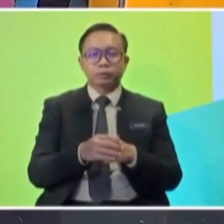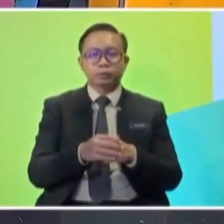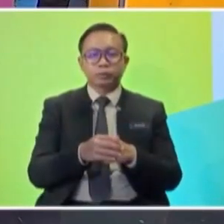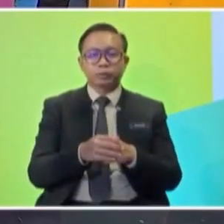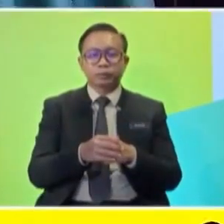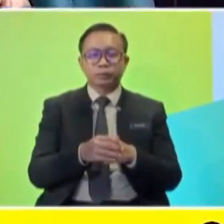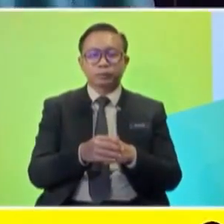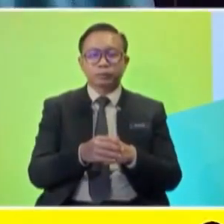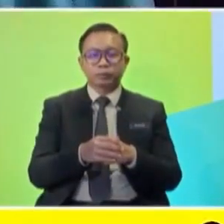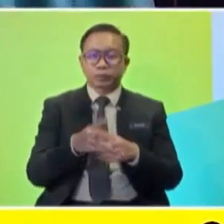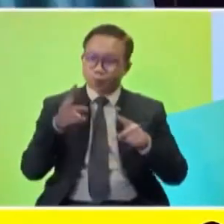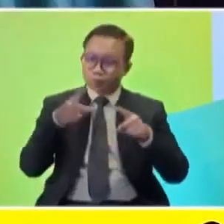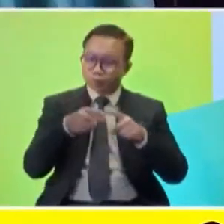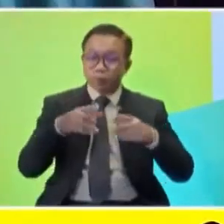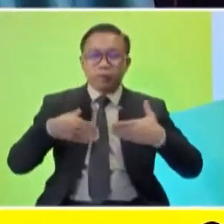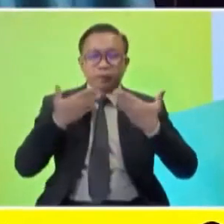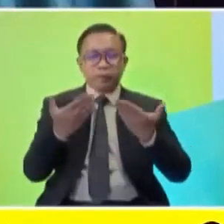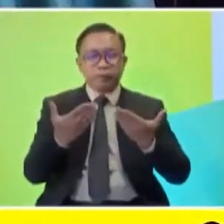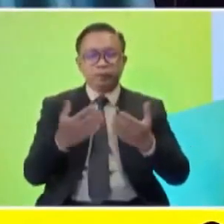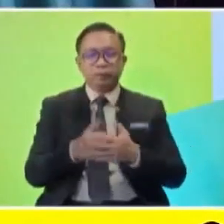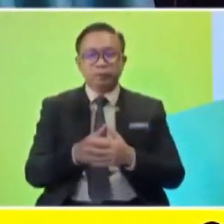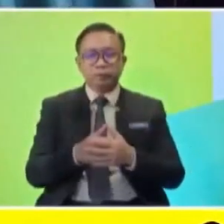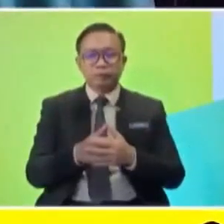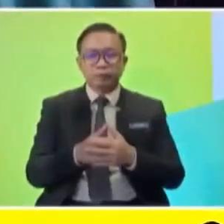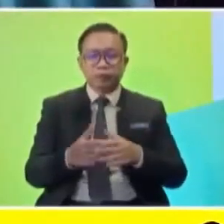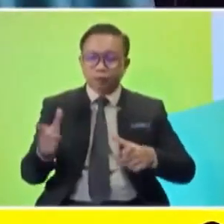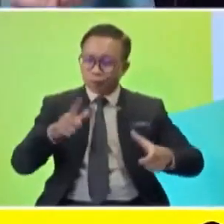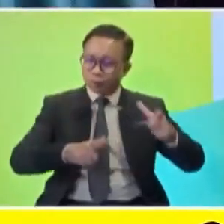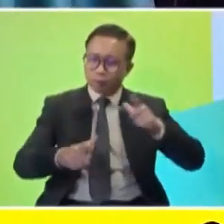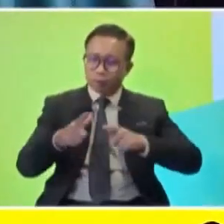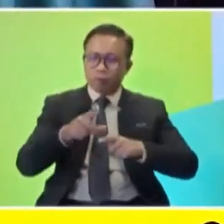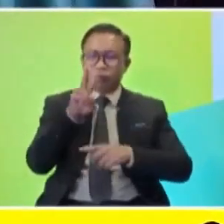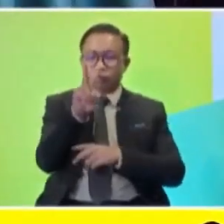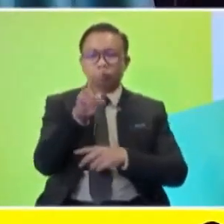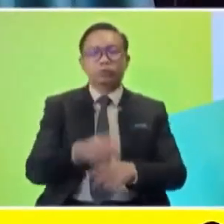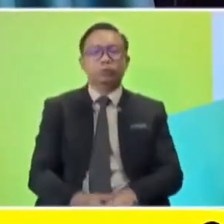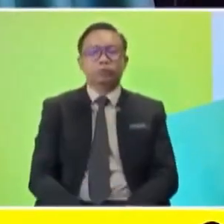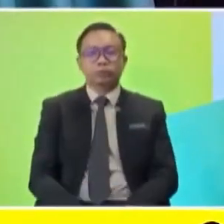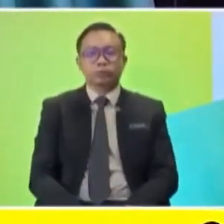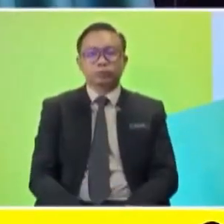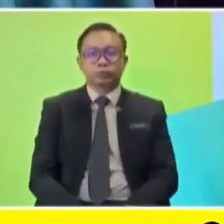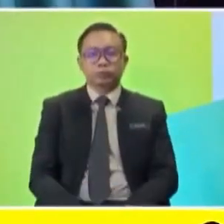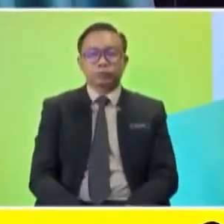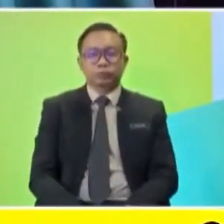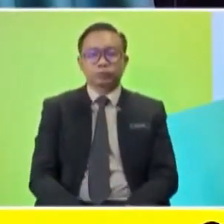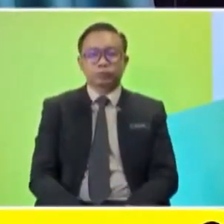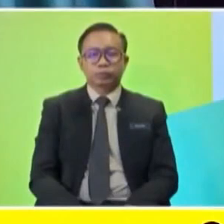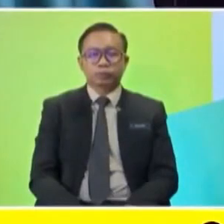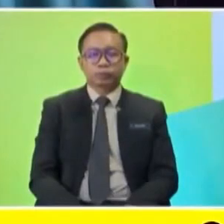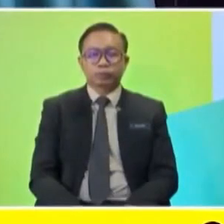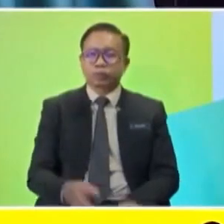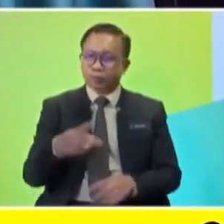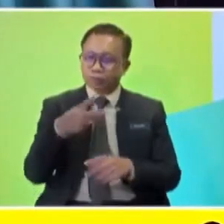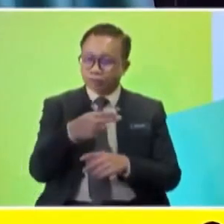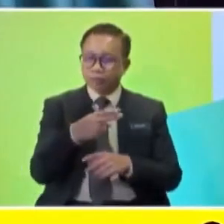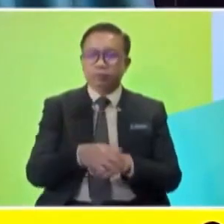Okay. Good. Okay. Okay, so this so is 1. So you fold it into 2? Fold it into 2. All right. Okay, then I'm going to cut it. Alright.